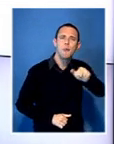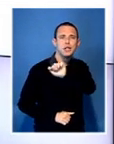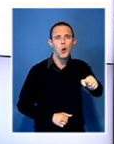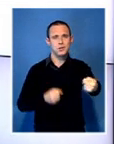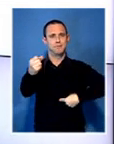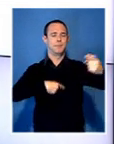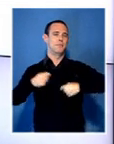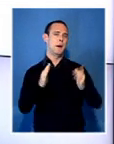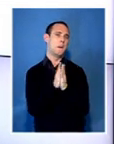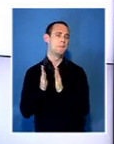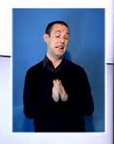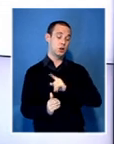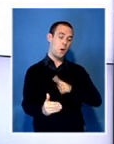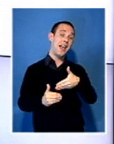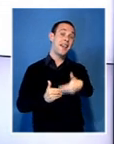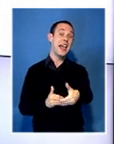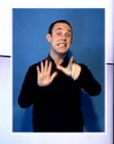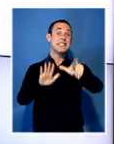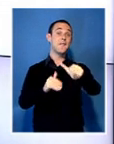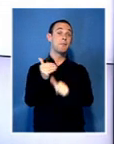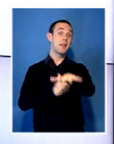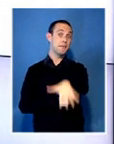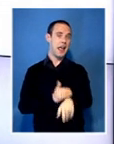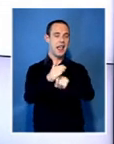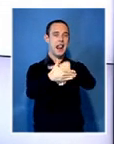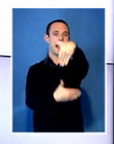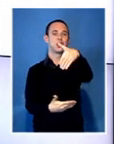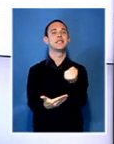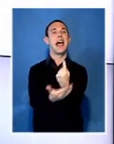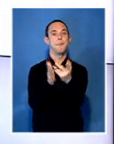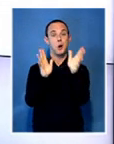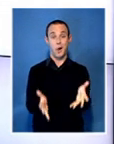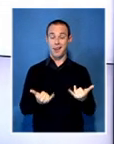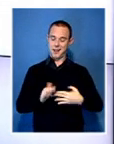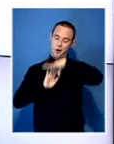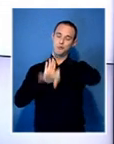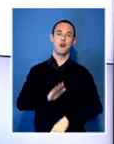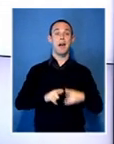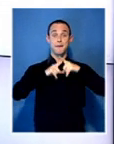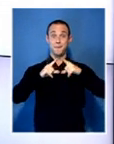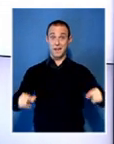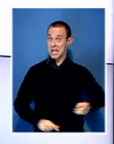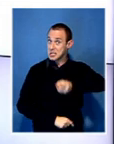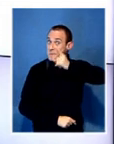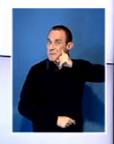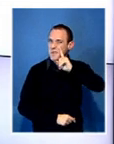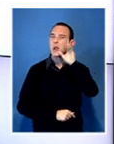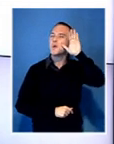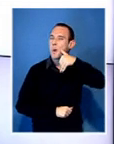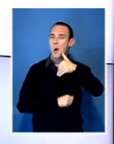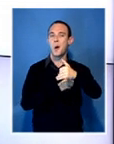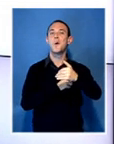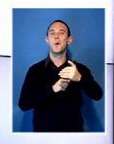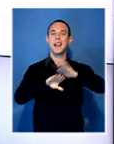we lead up to the elections on the 7th of May in the country. And that's all we have for you for now. As I said, make sure you join us again tomorrow evening